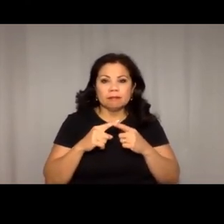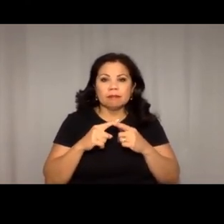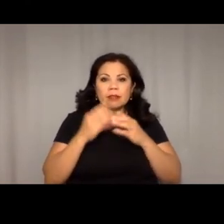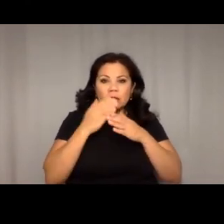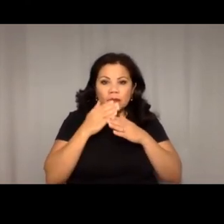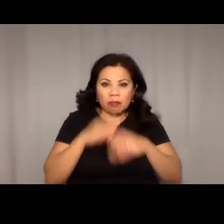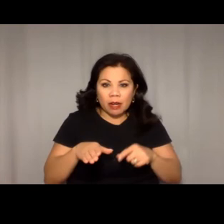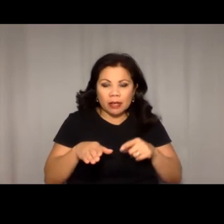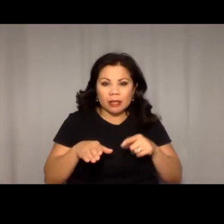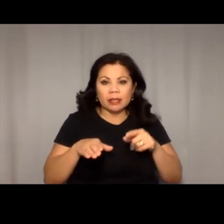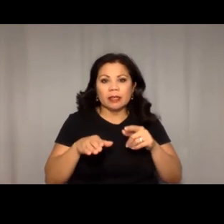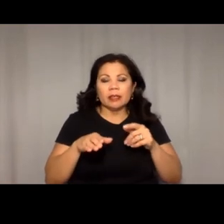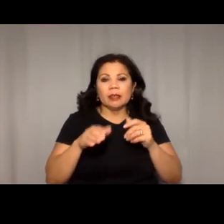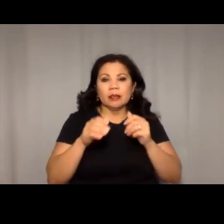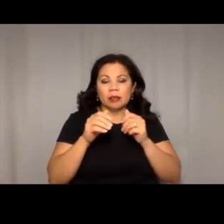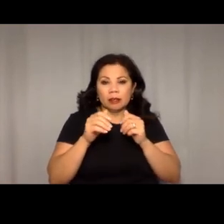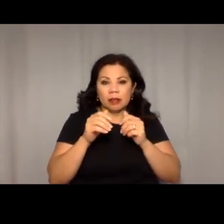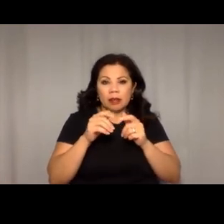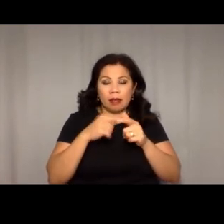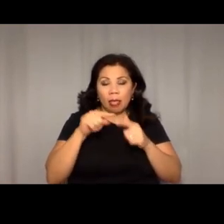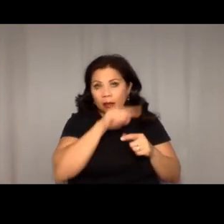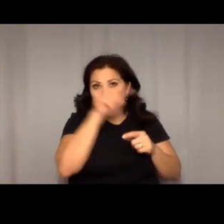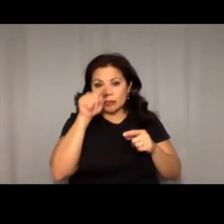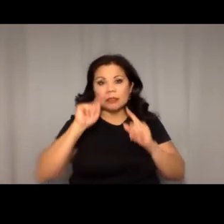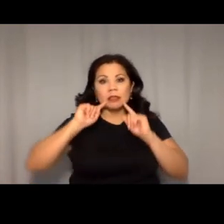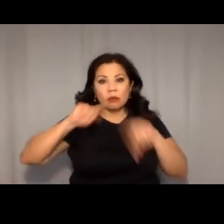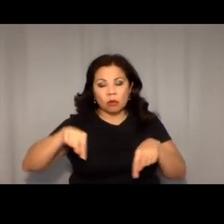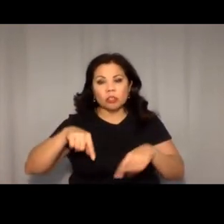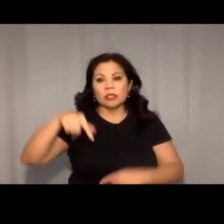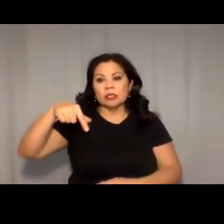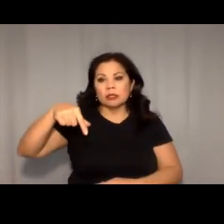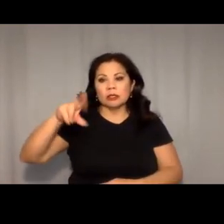there, and then you subtract. And then here's your answer,